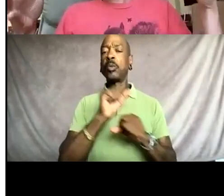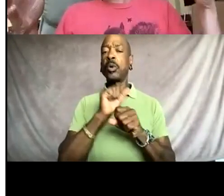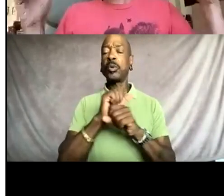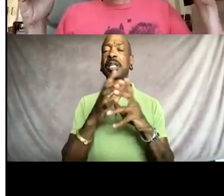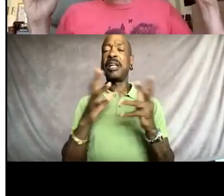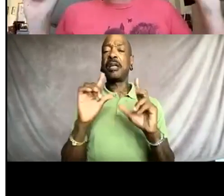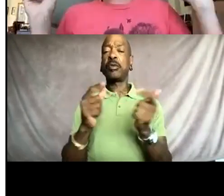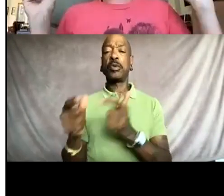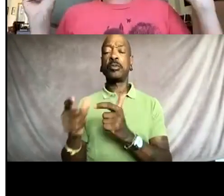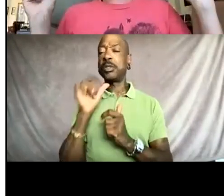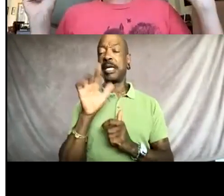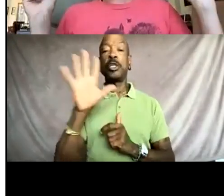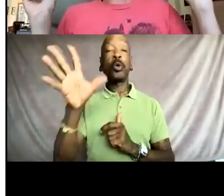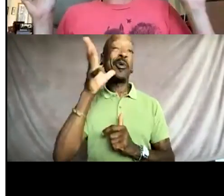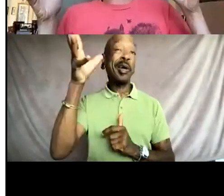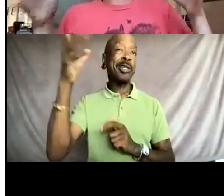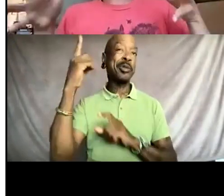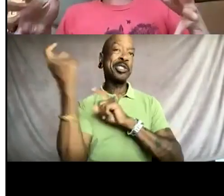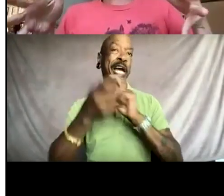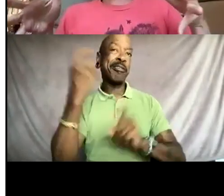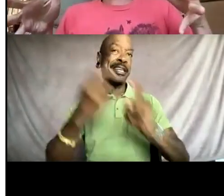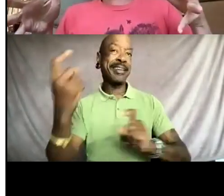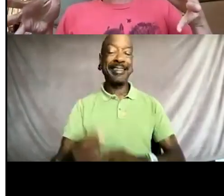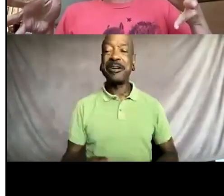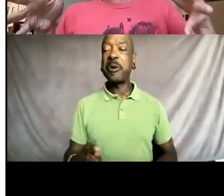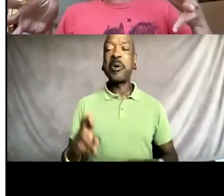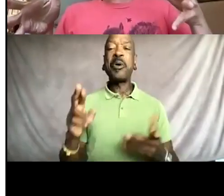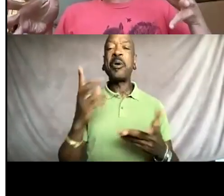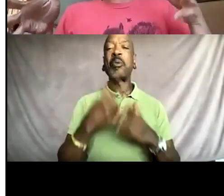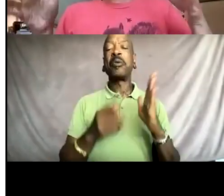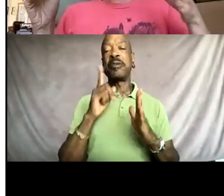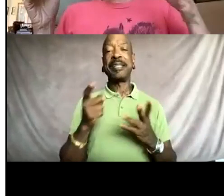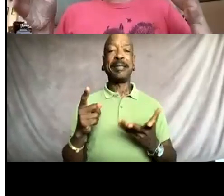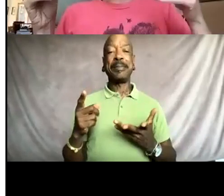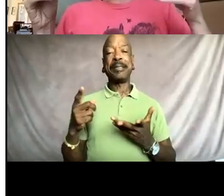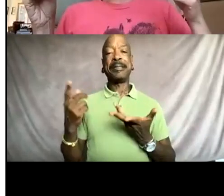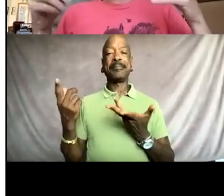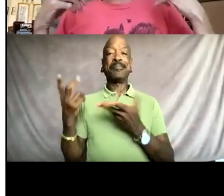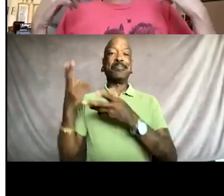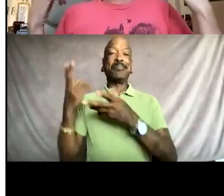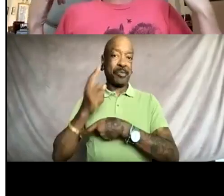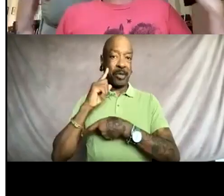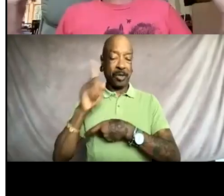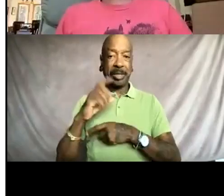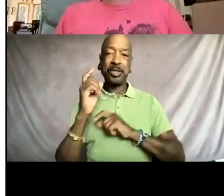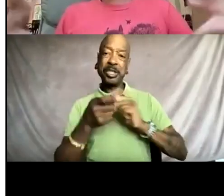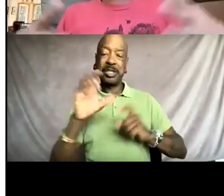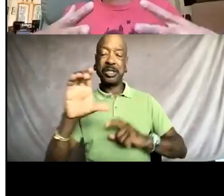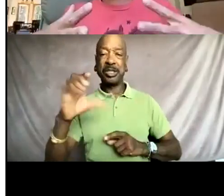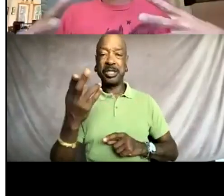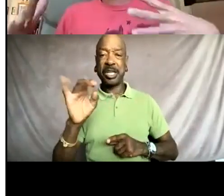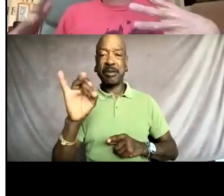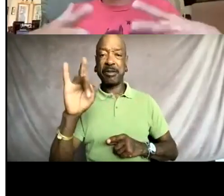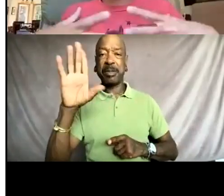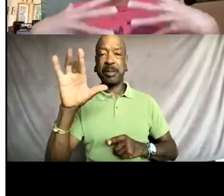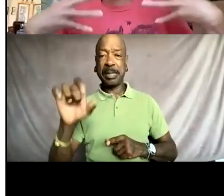your grandmother's charity. They're not what would conventionally be thought of as charitable organizations, because it's communities coming together